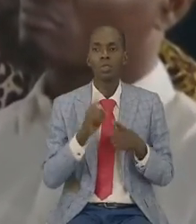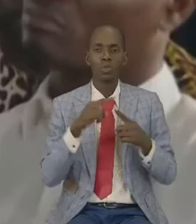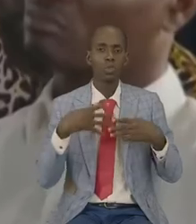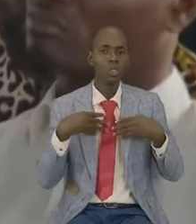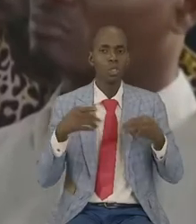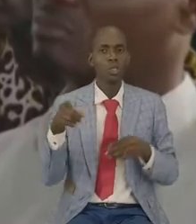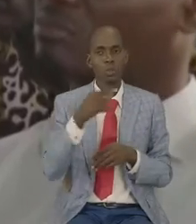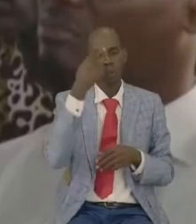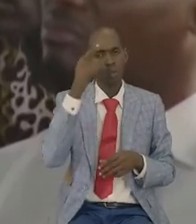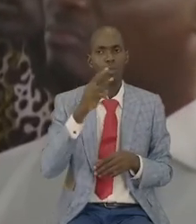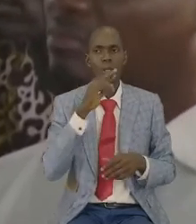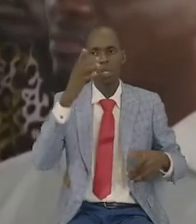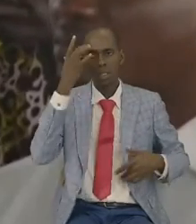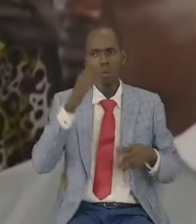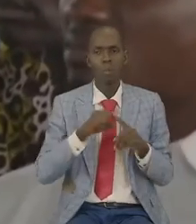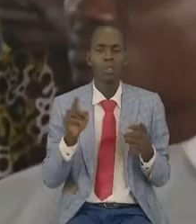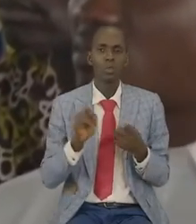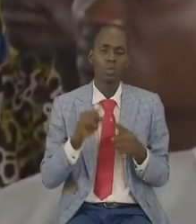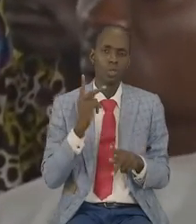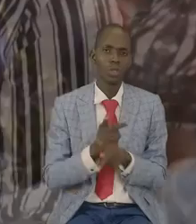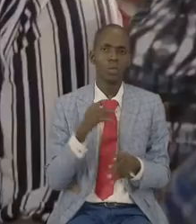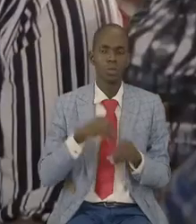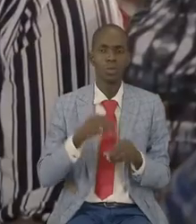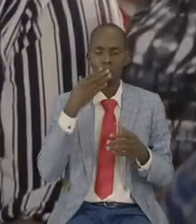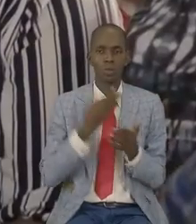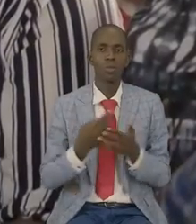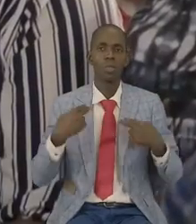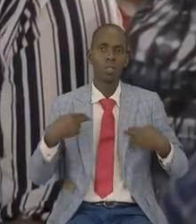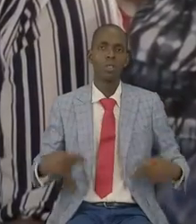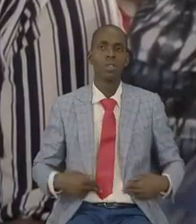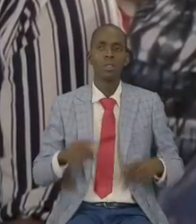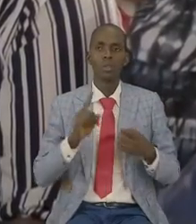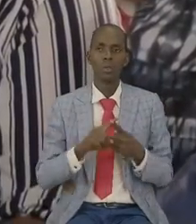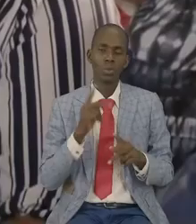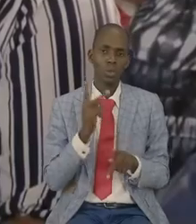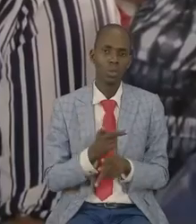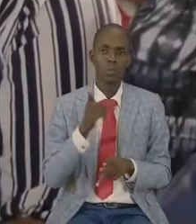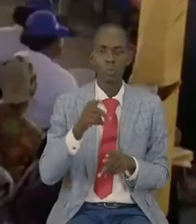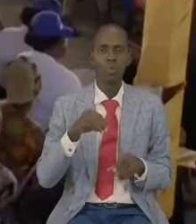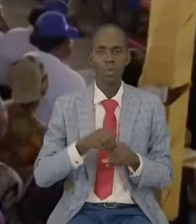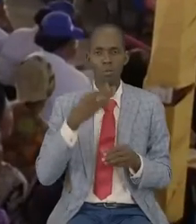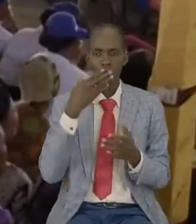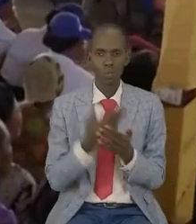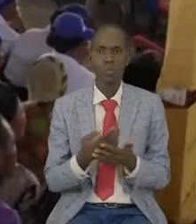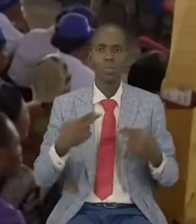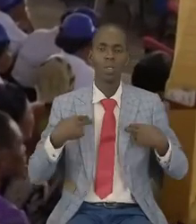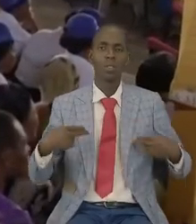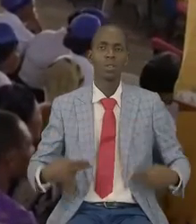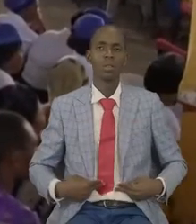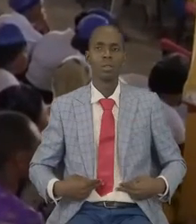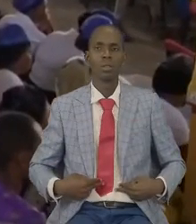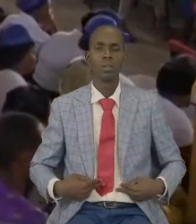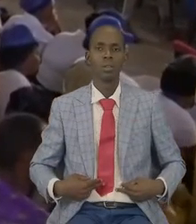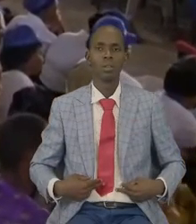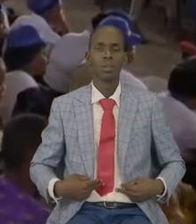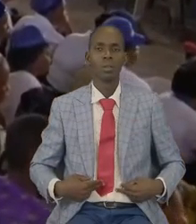you are sick, but is to keep you well. It's to keep you healthy. Can you